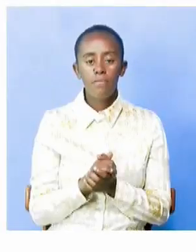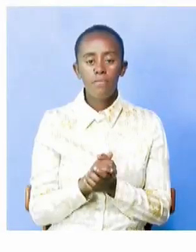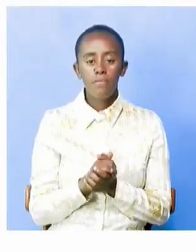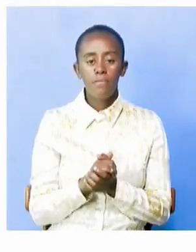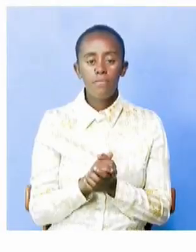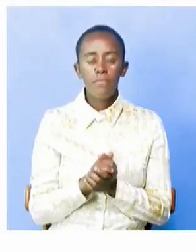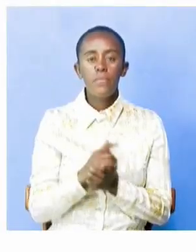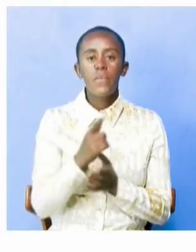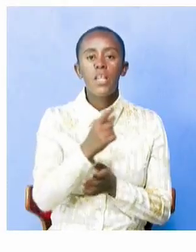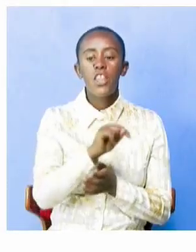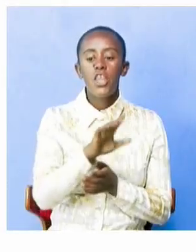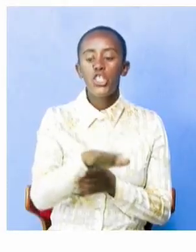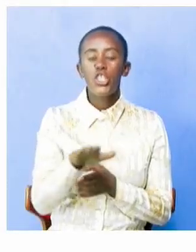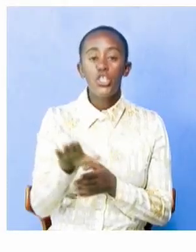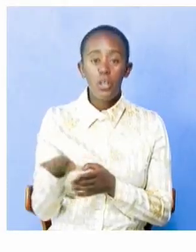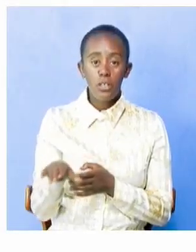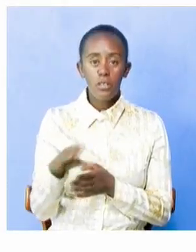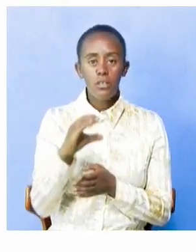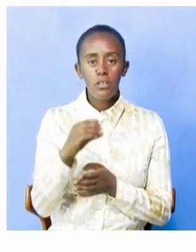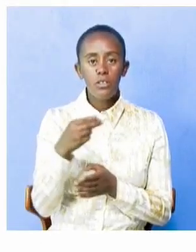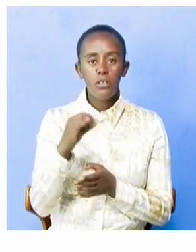The children.